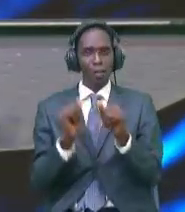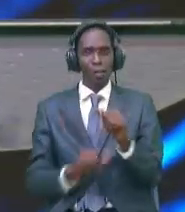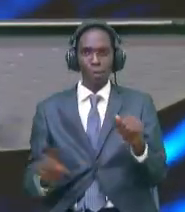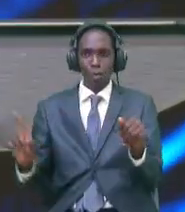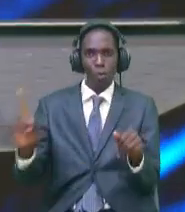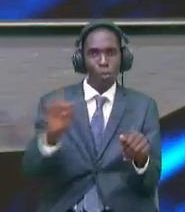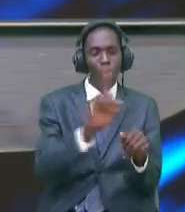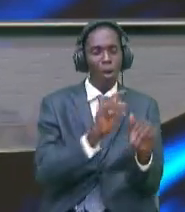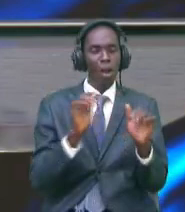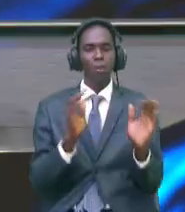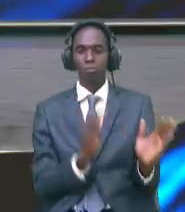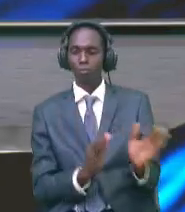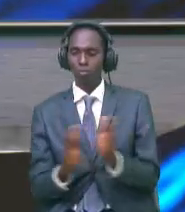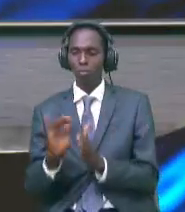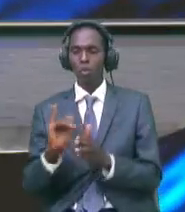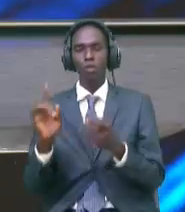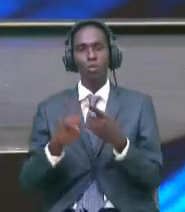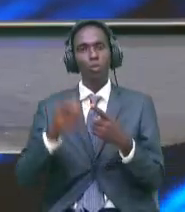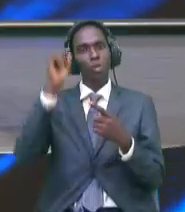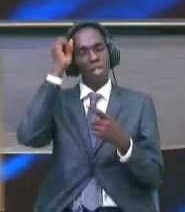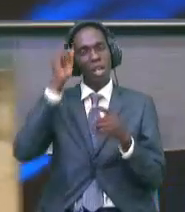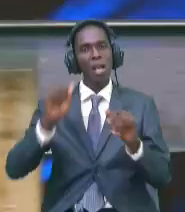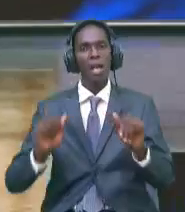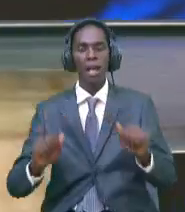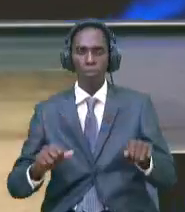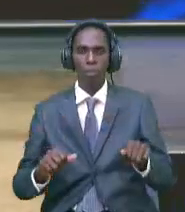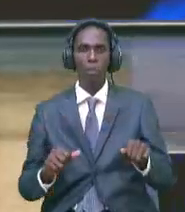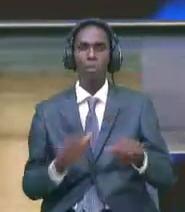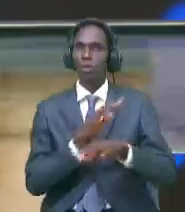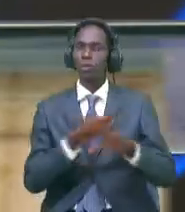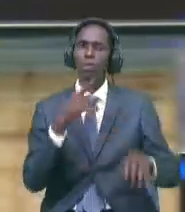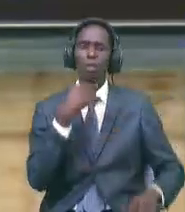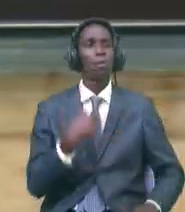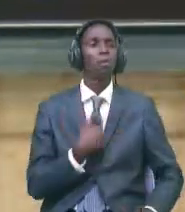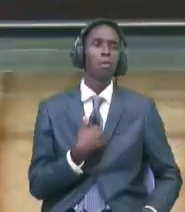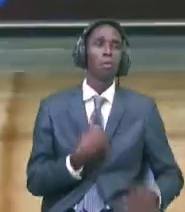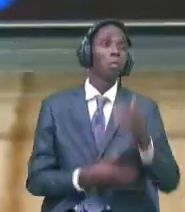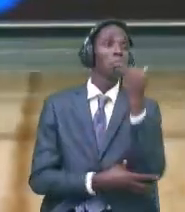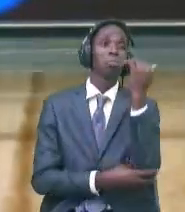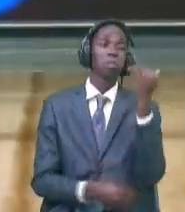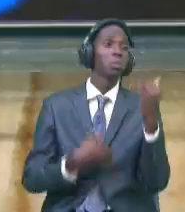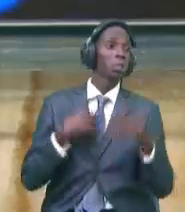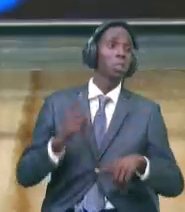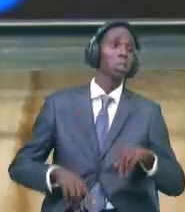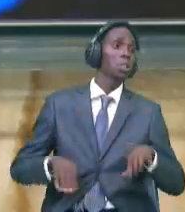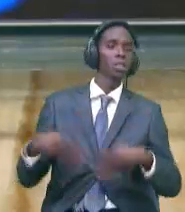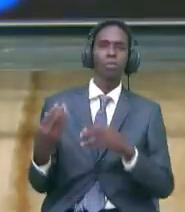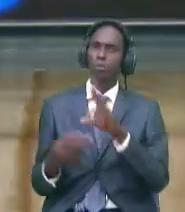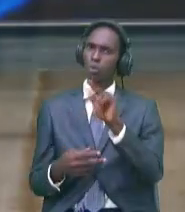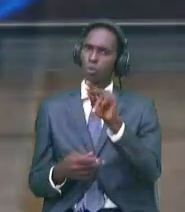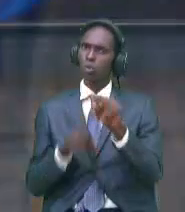to his ability. That means you're not saying, I'm so poor, I cannot give. No, you